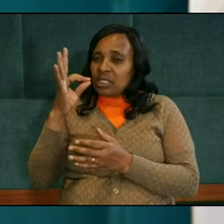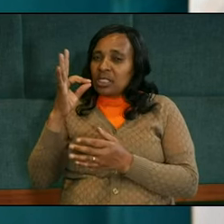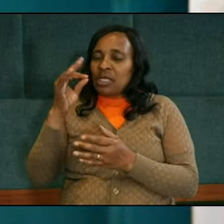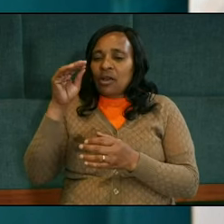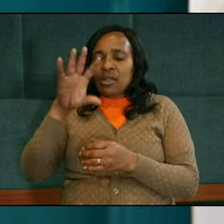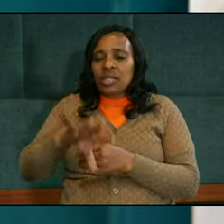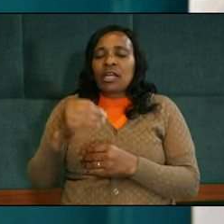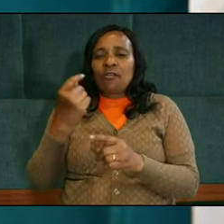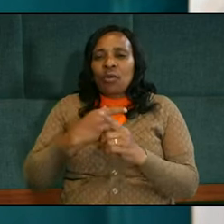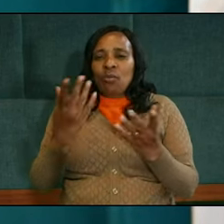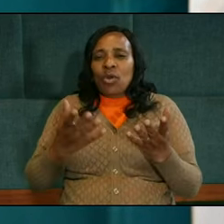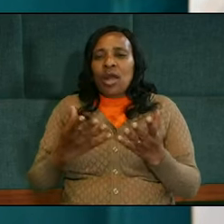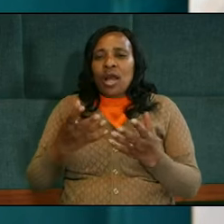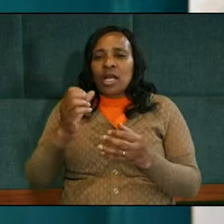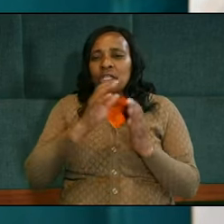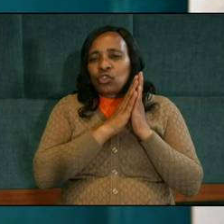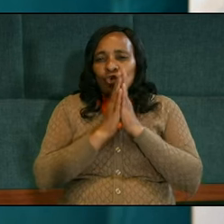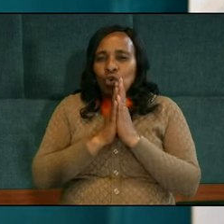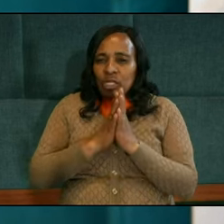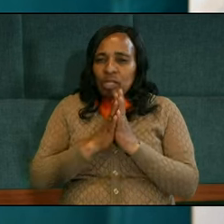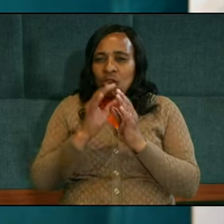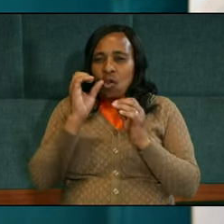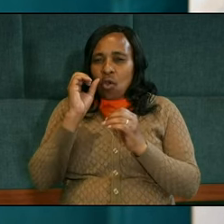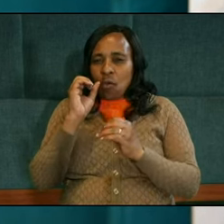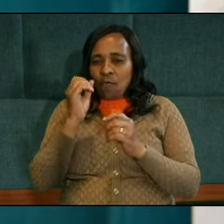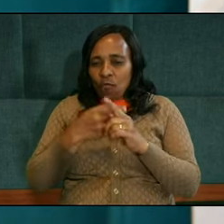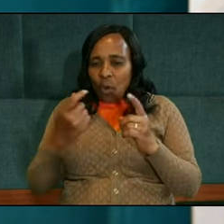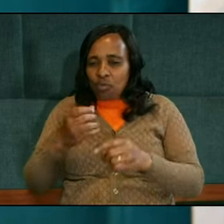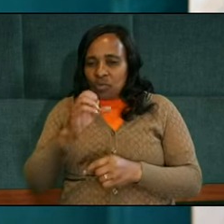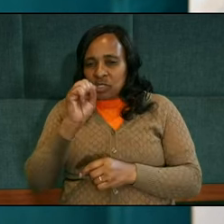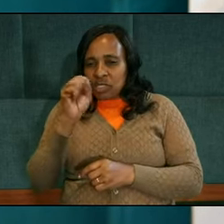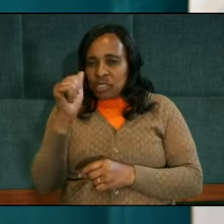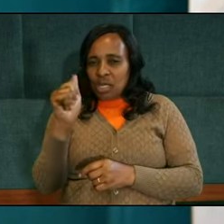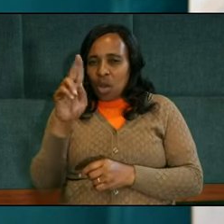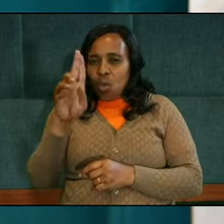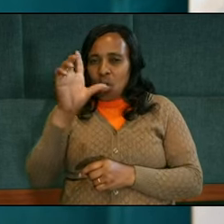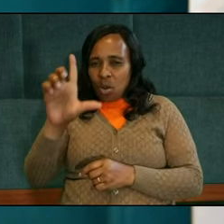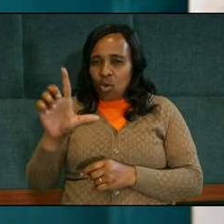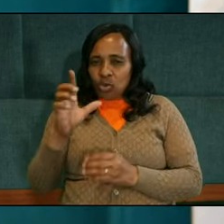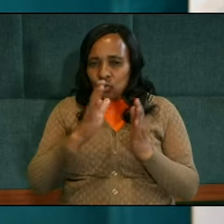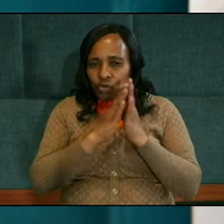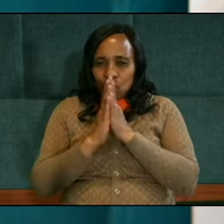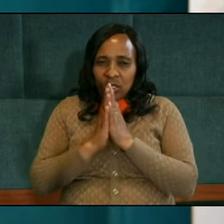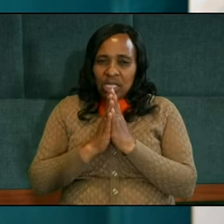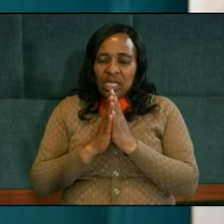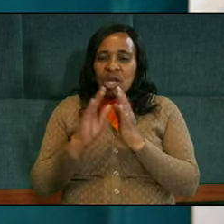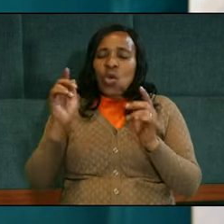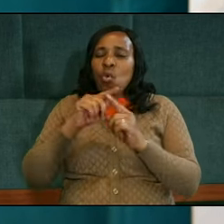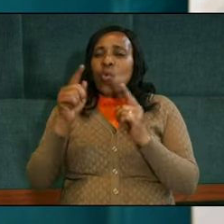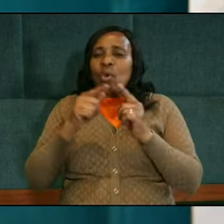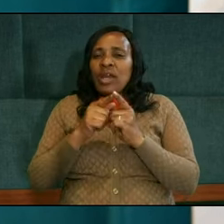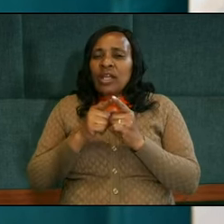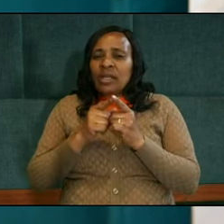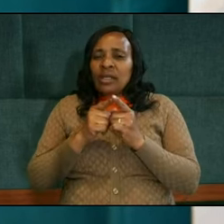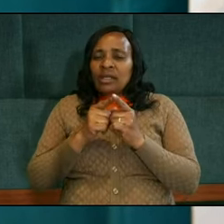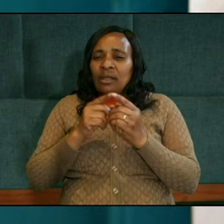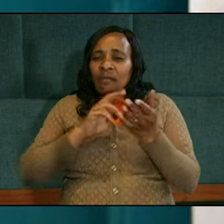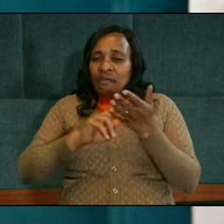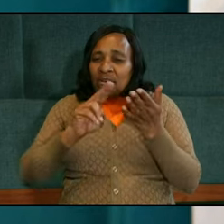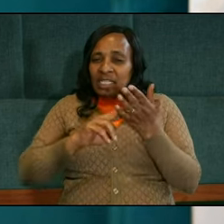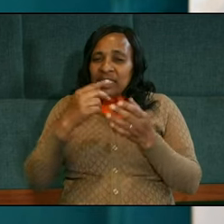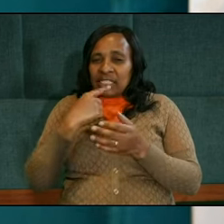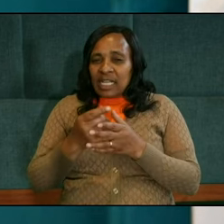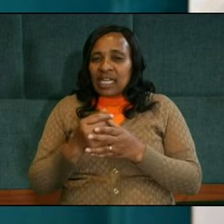of Saul that we read in the story. When actually in the key text it